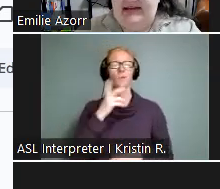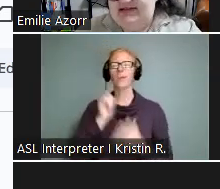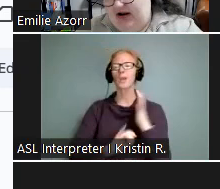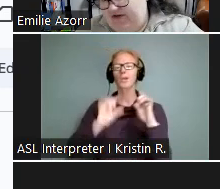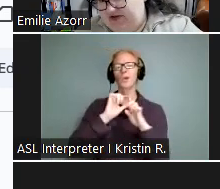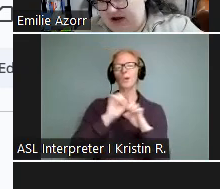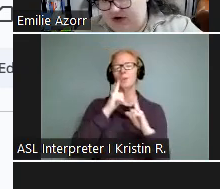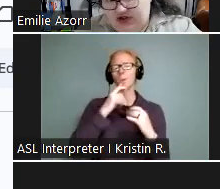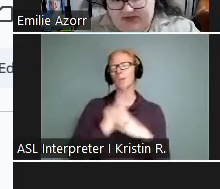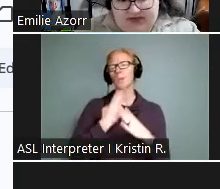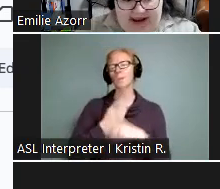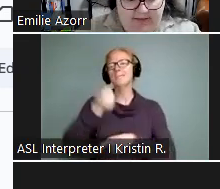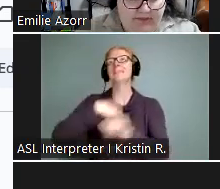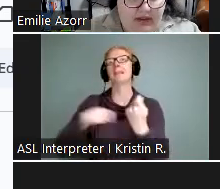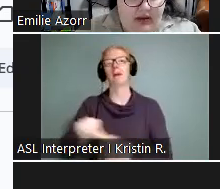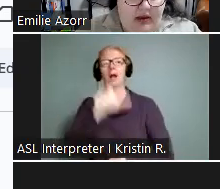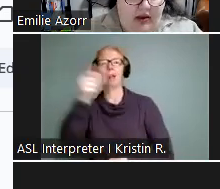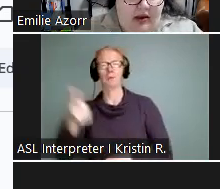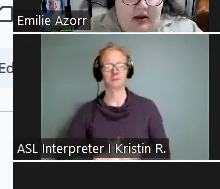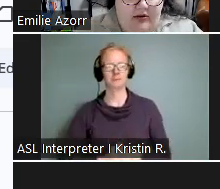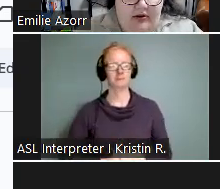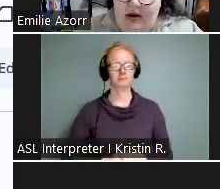use instead of using other terms, right?